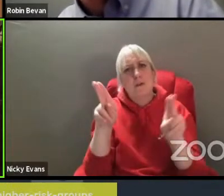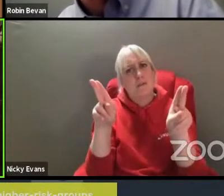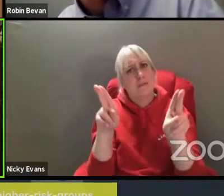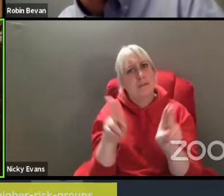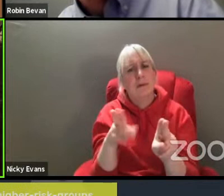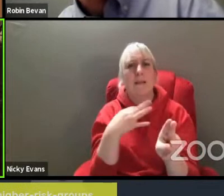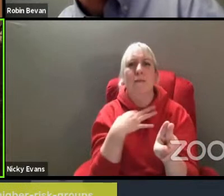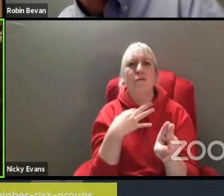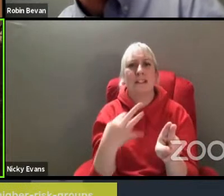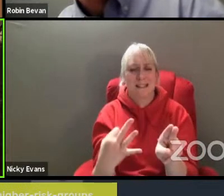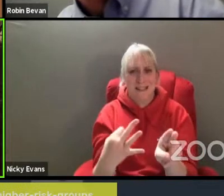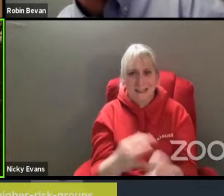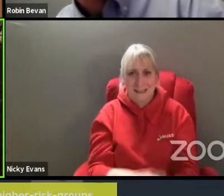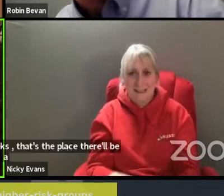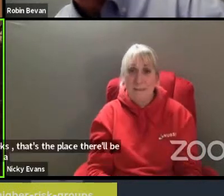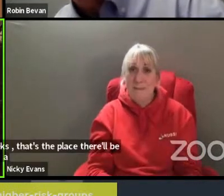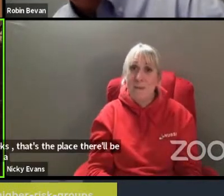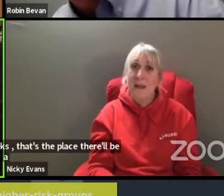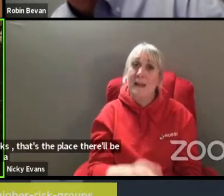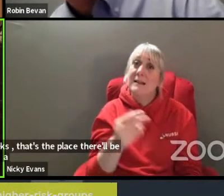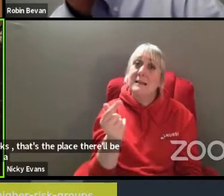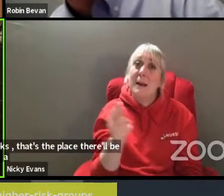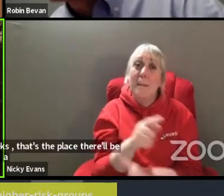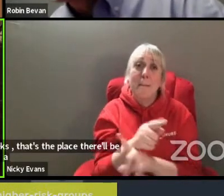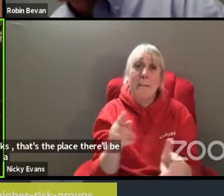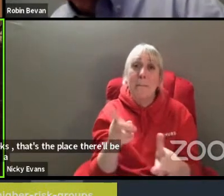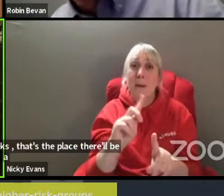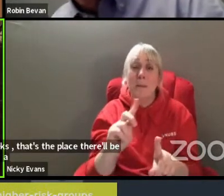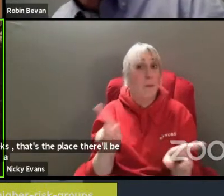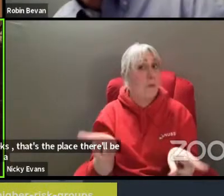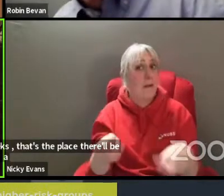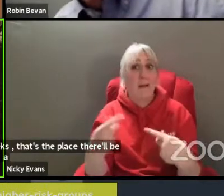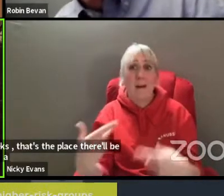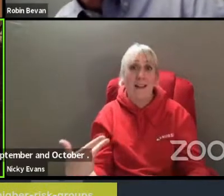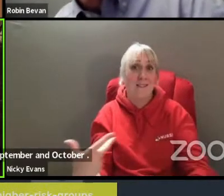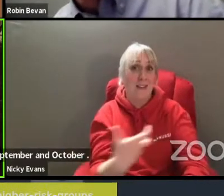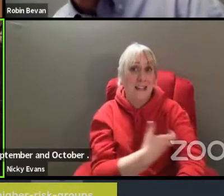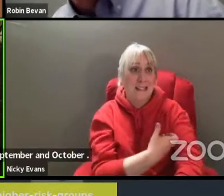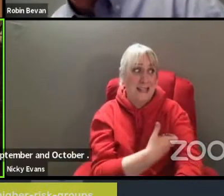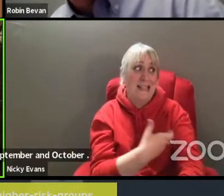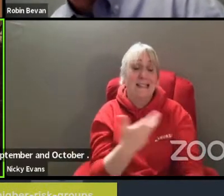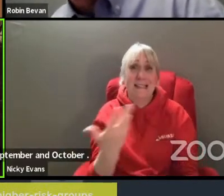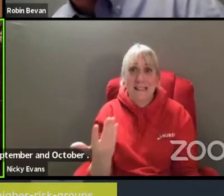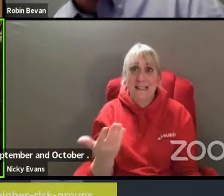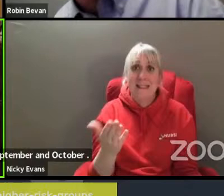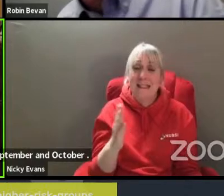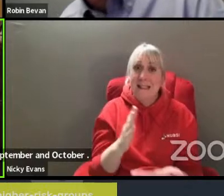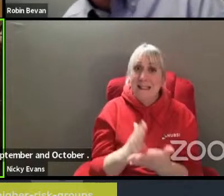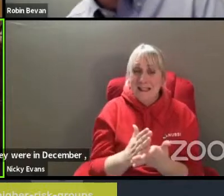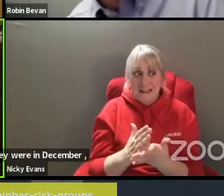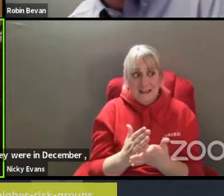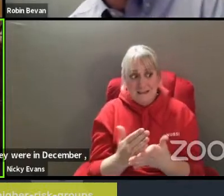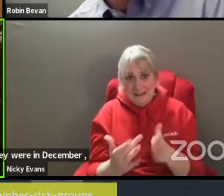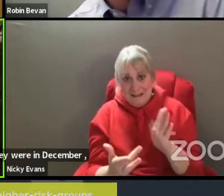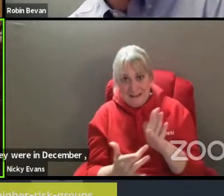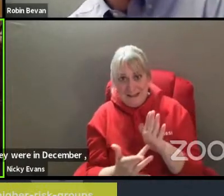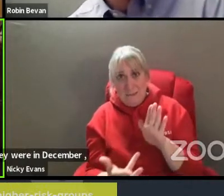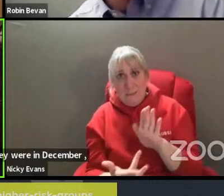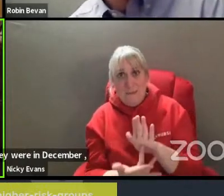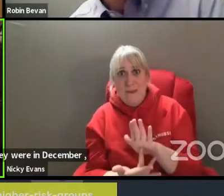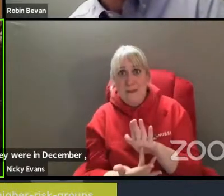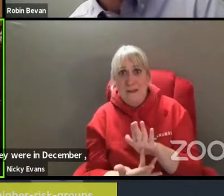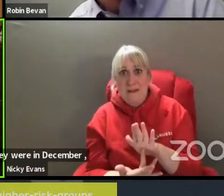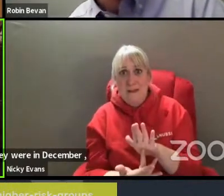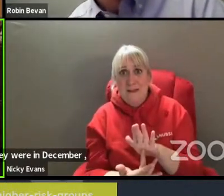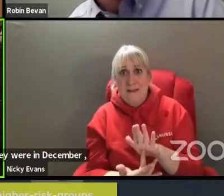questions, the fact that some people can't vaccinate, that matters not just for an answer about members, but it also matters for an